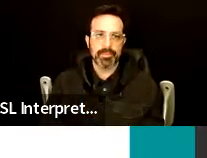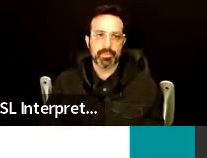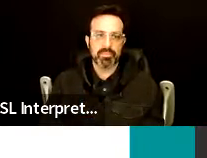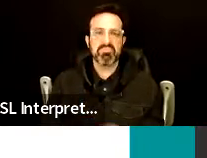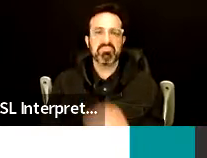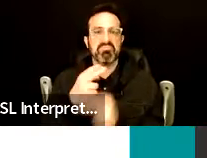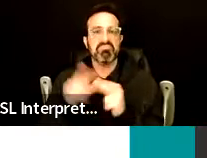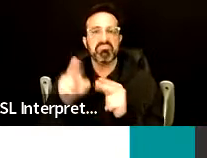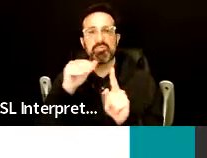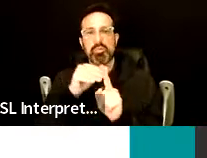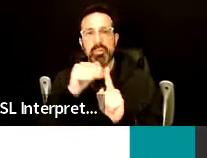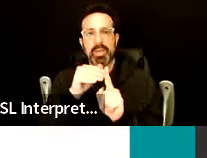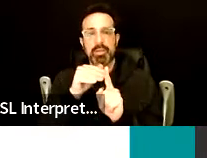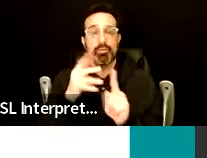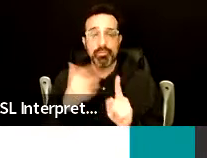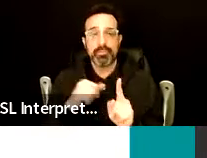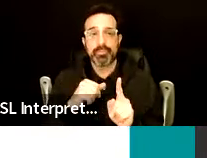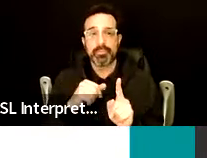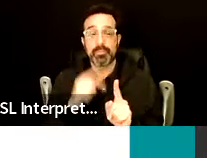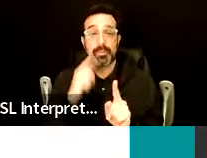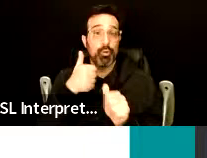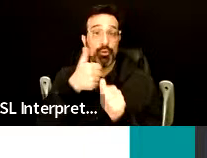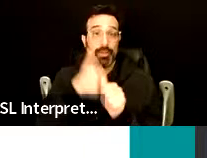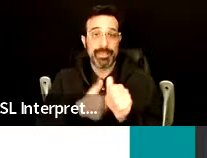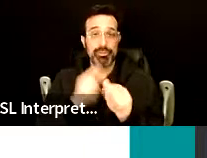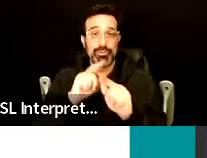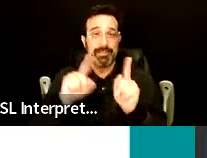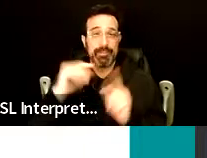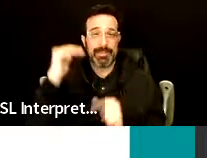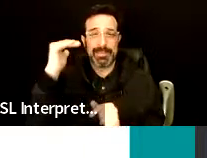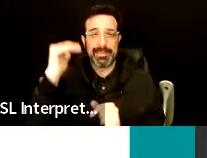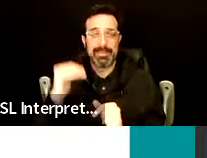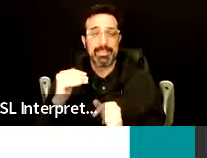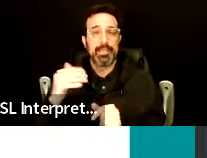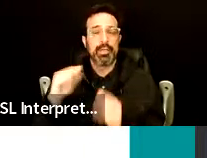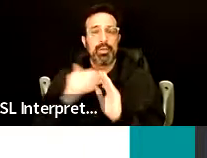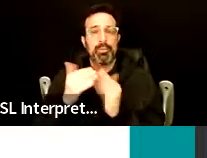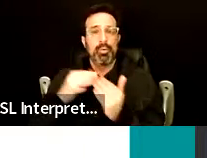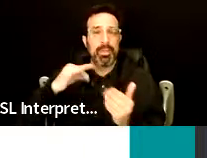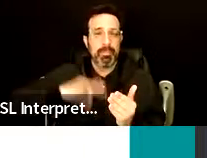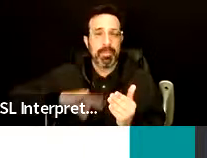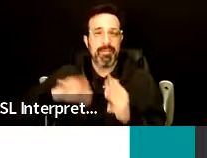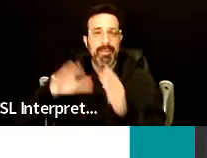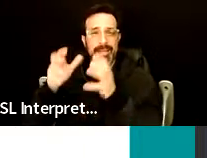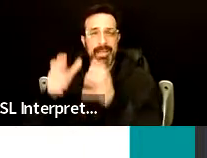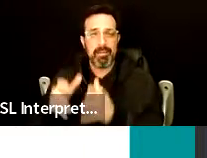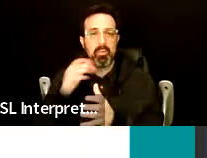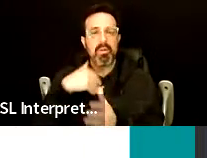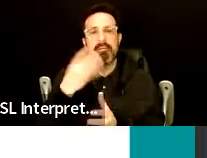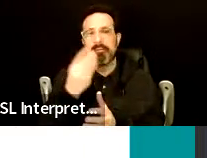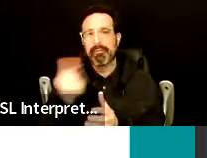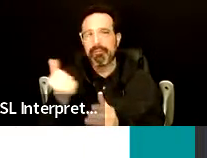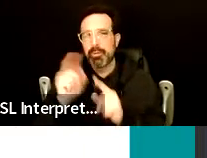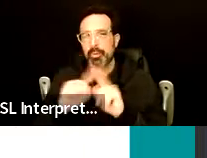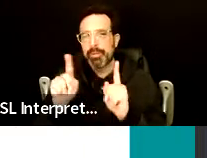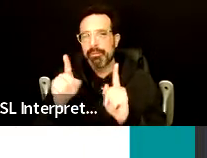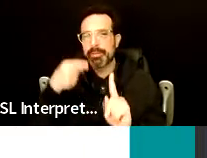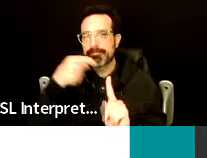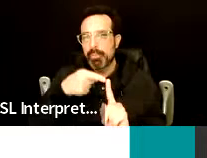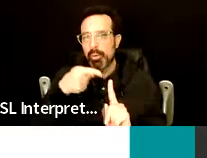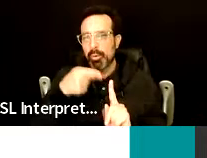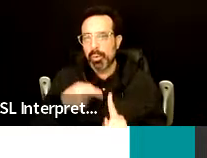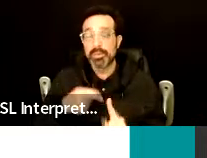reminder, for the idea is that for each of the different community benefits categories, we will have a few different touch points. So we